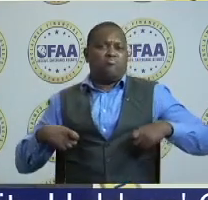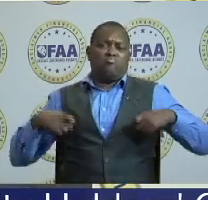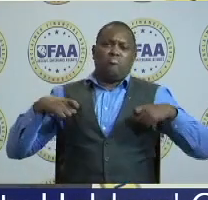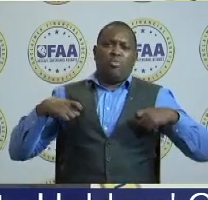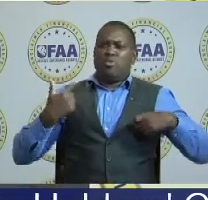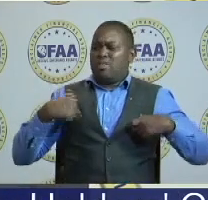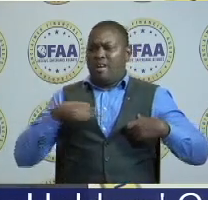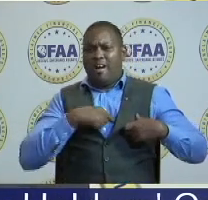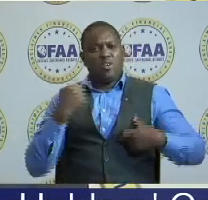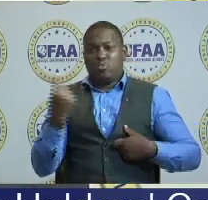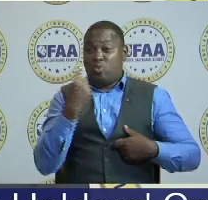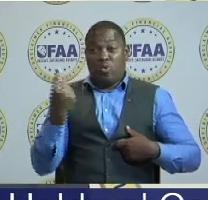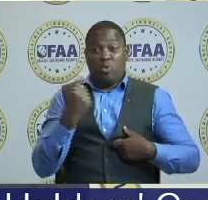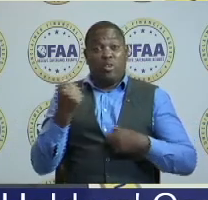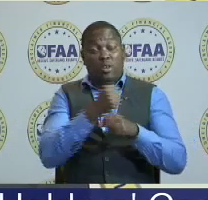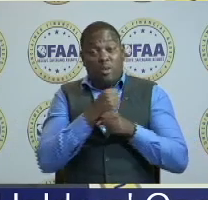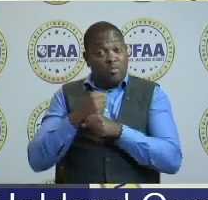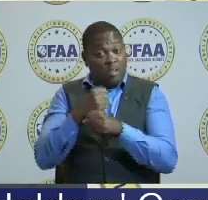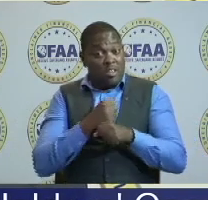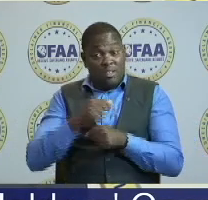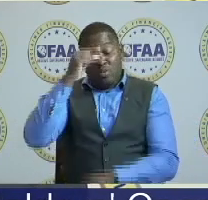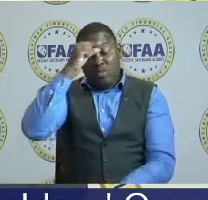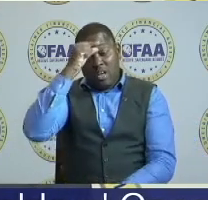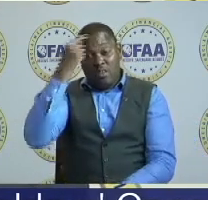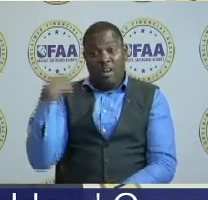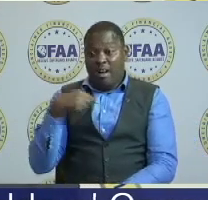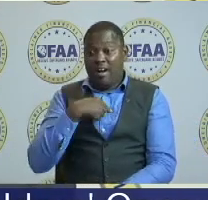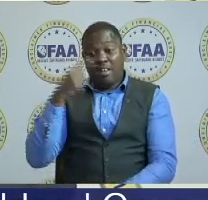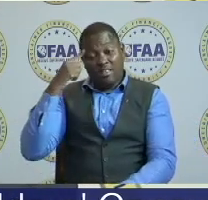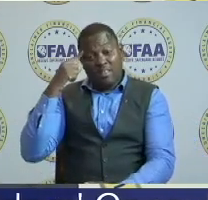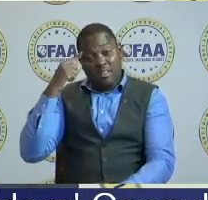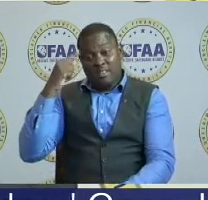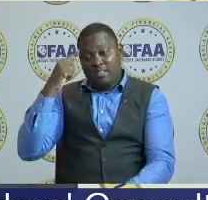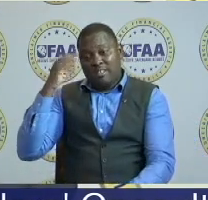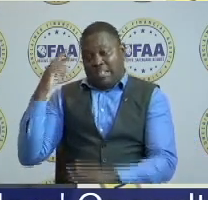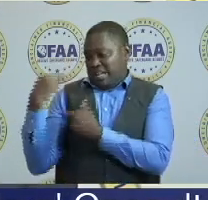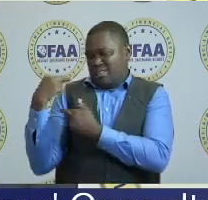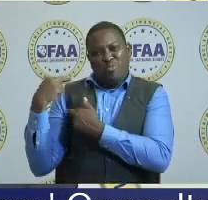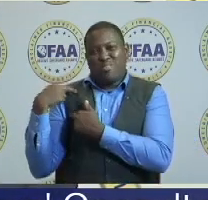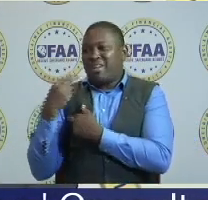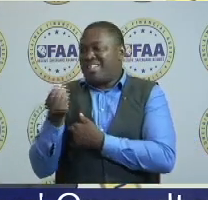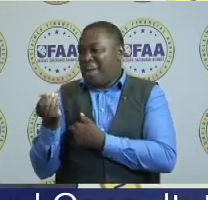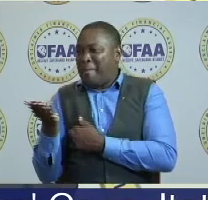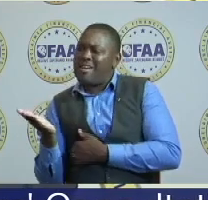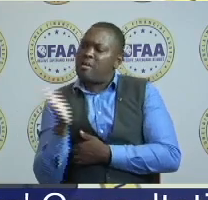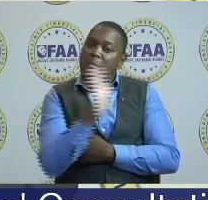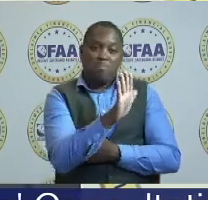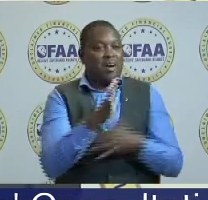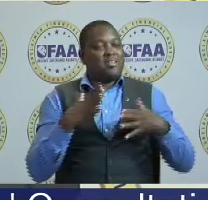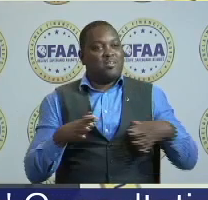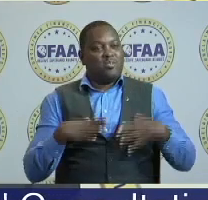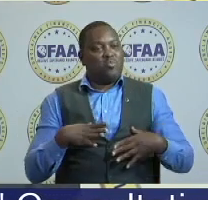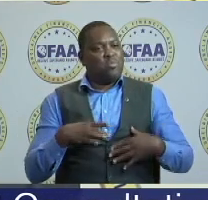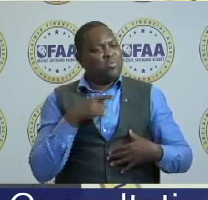only organizations in government that our primary job is to give money back to people. And so it's a